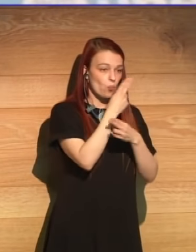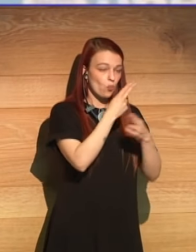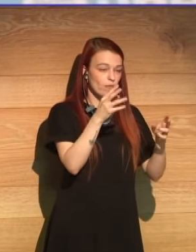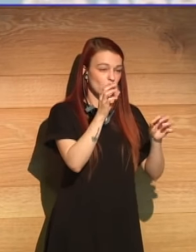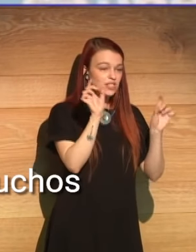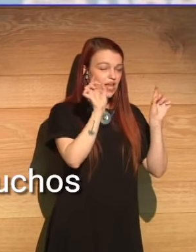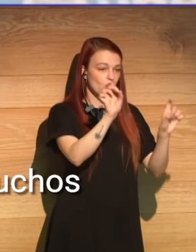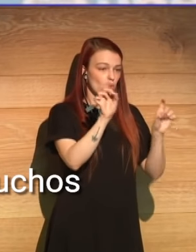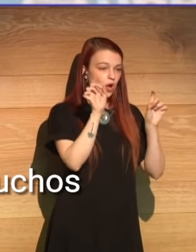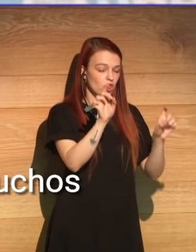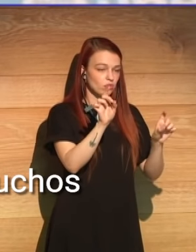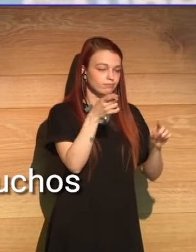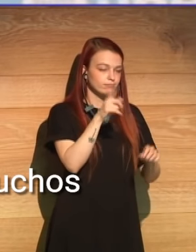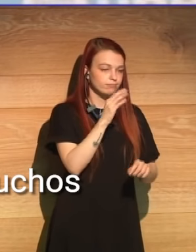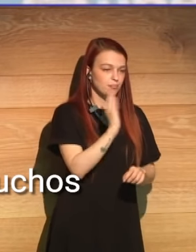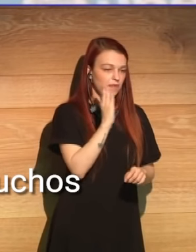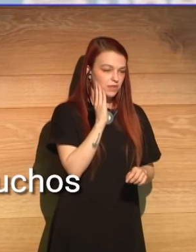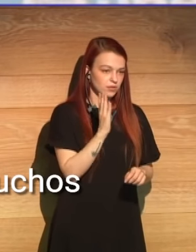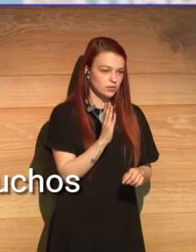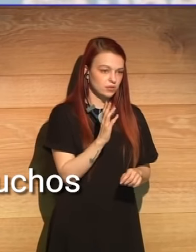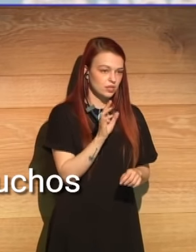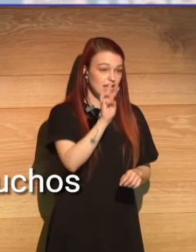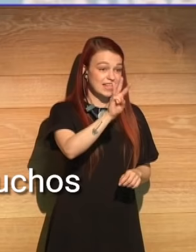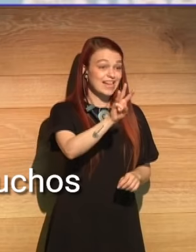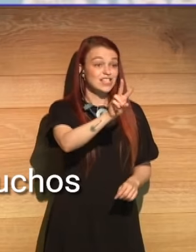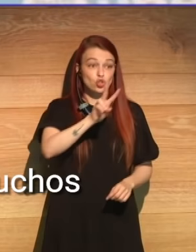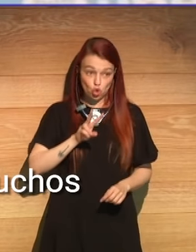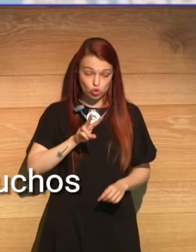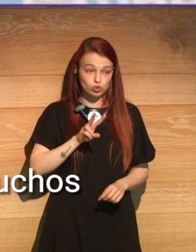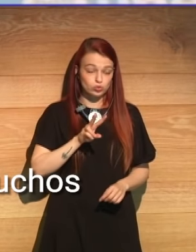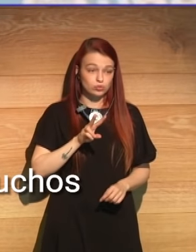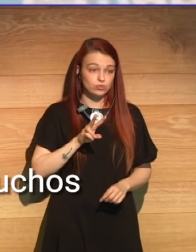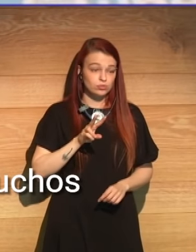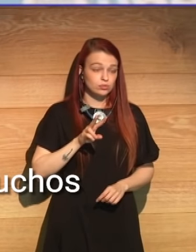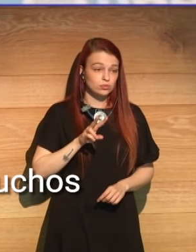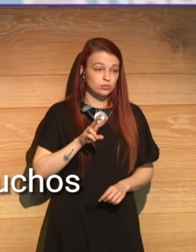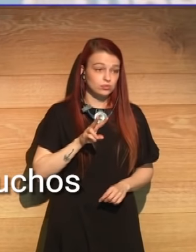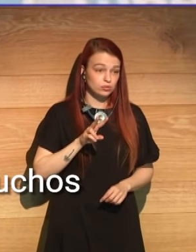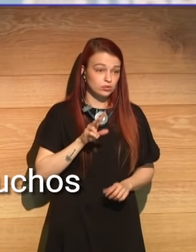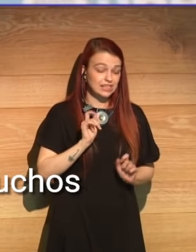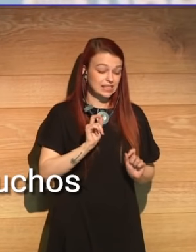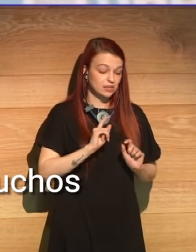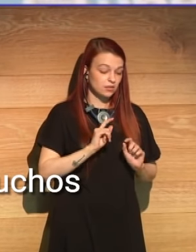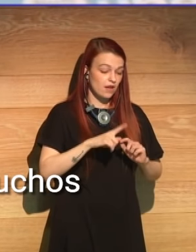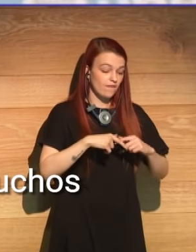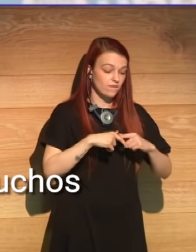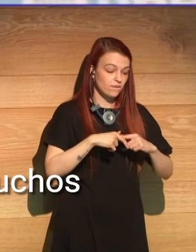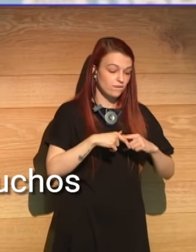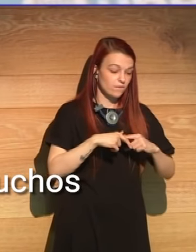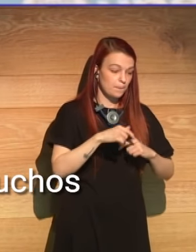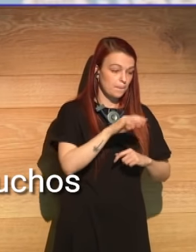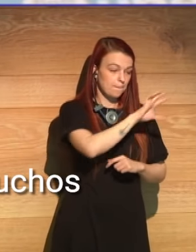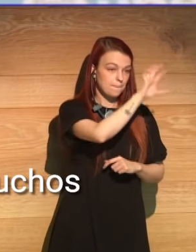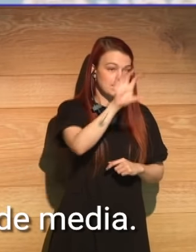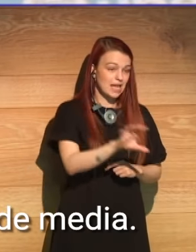affected. Nearly two-thirds of low and lower middle income countries, many of which